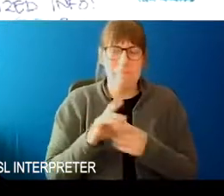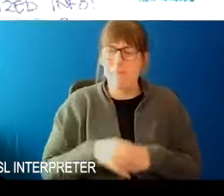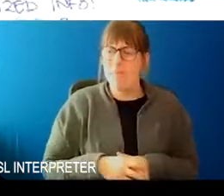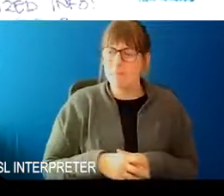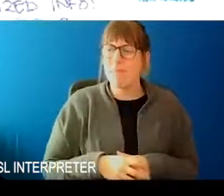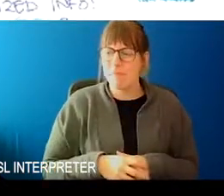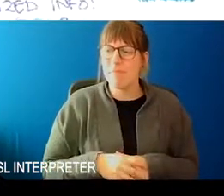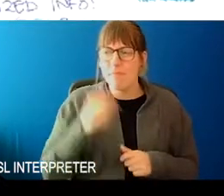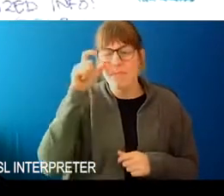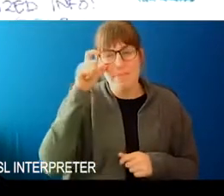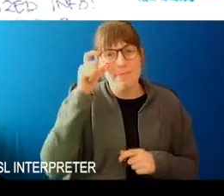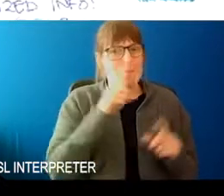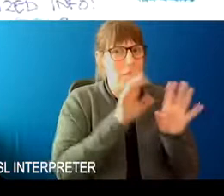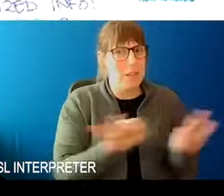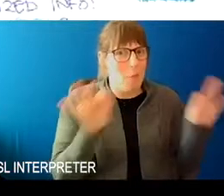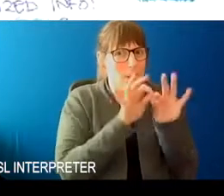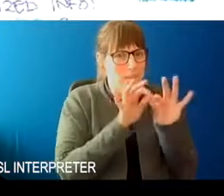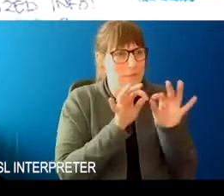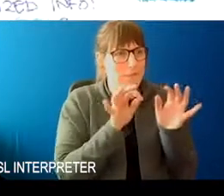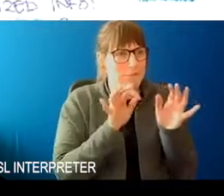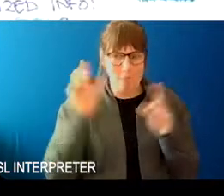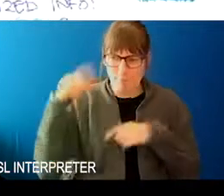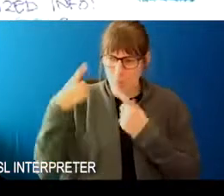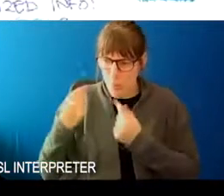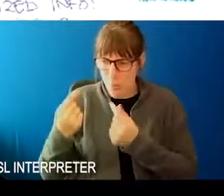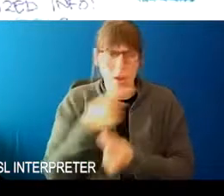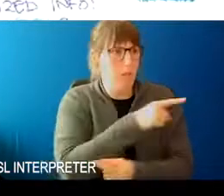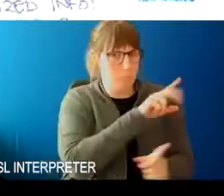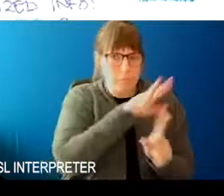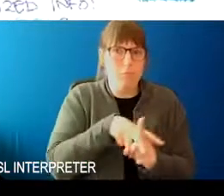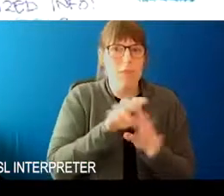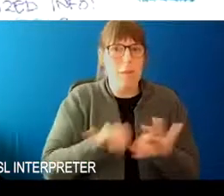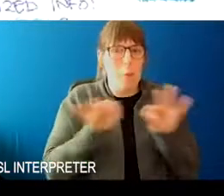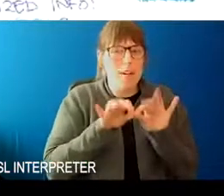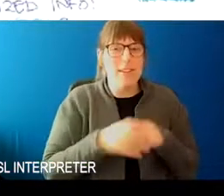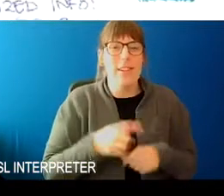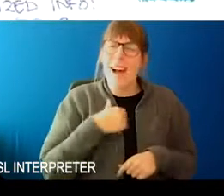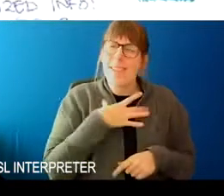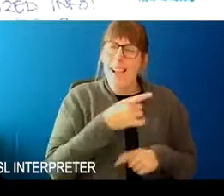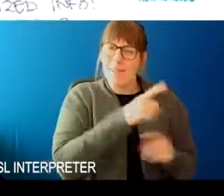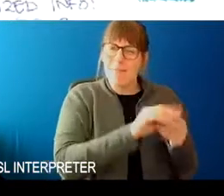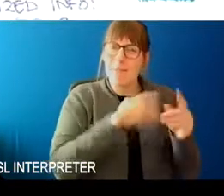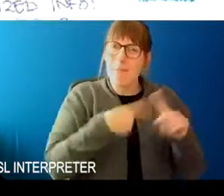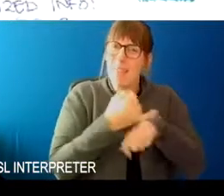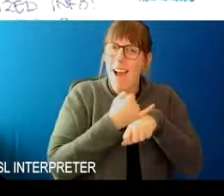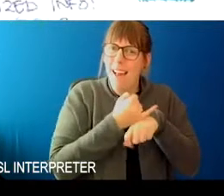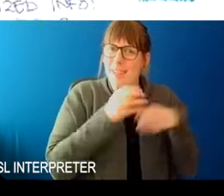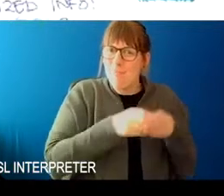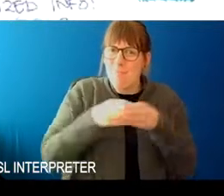it's closer and closer and more important to some of the things we've been doing. I really